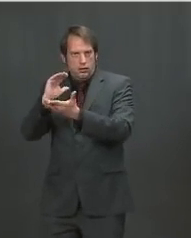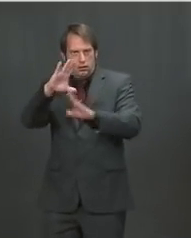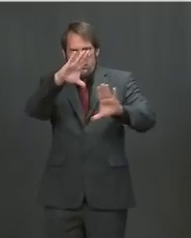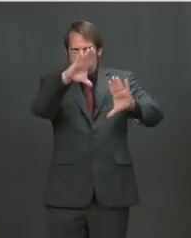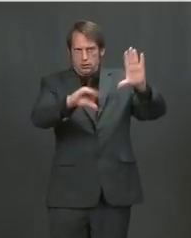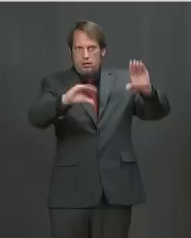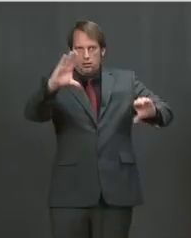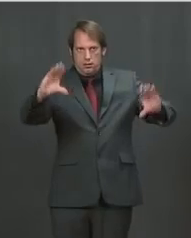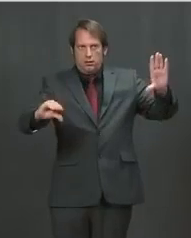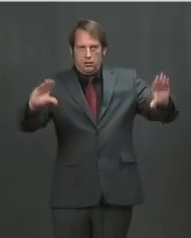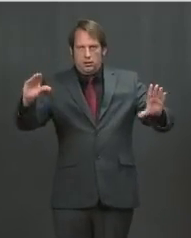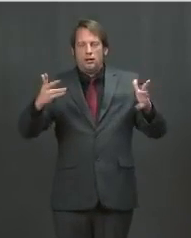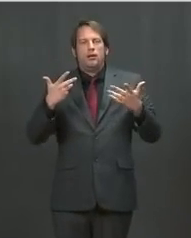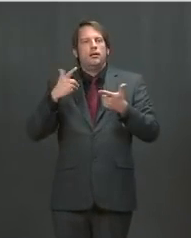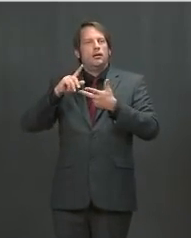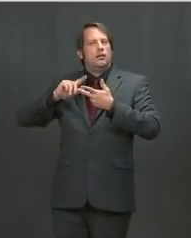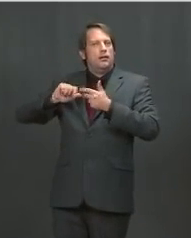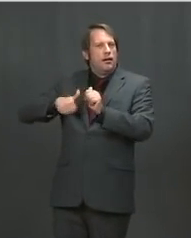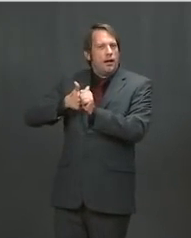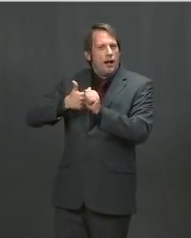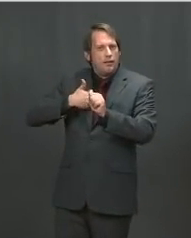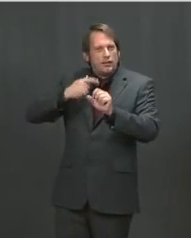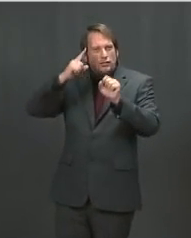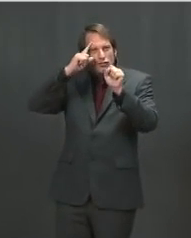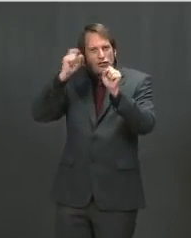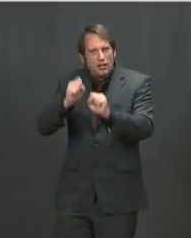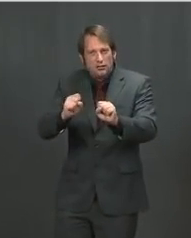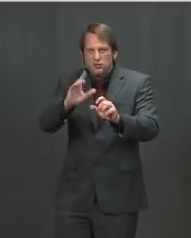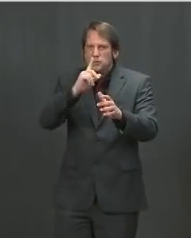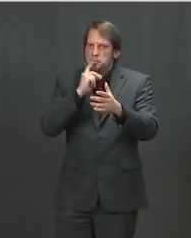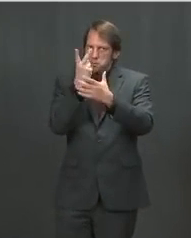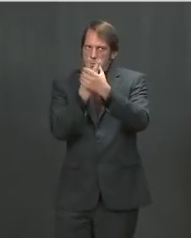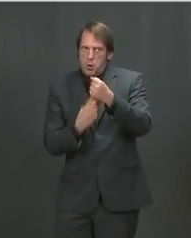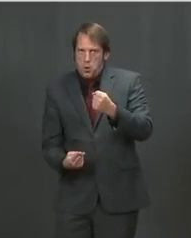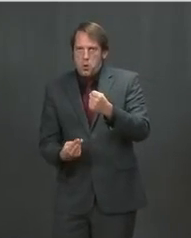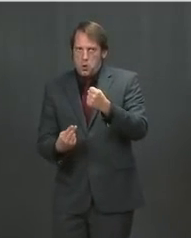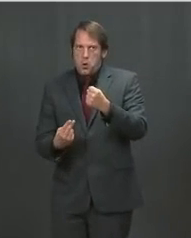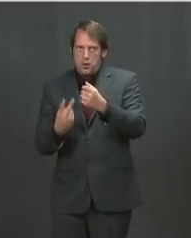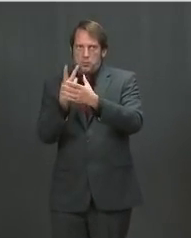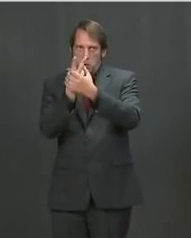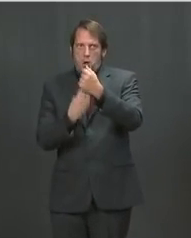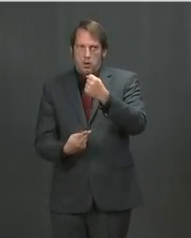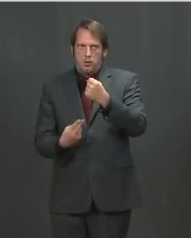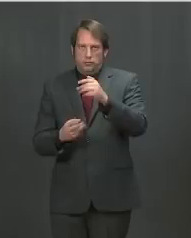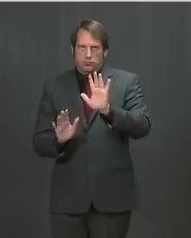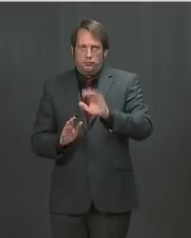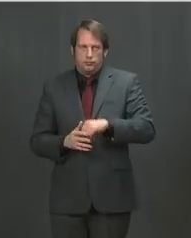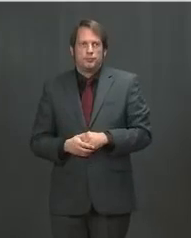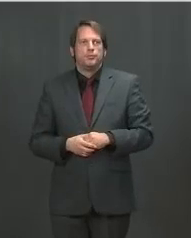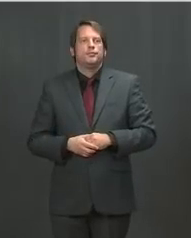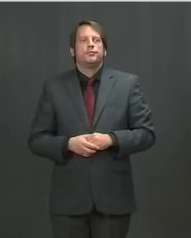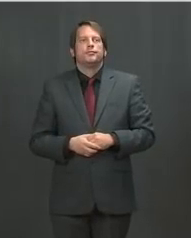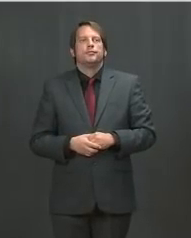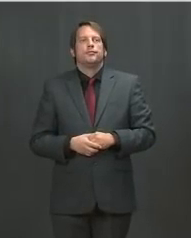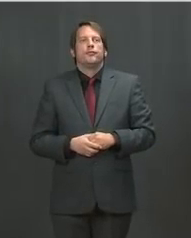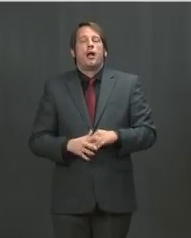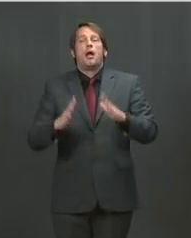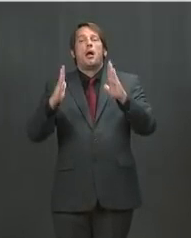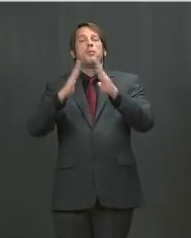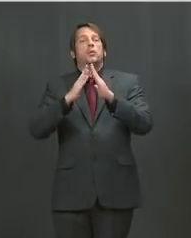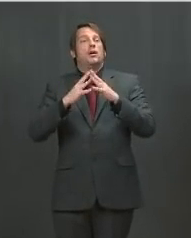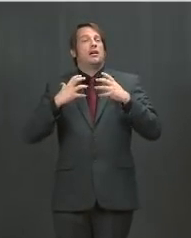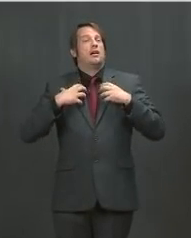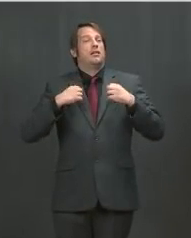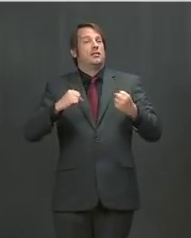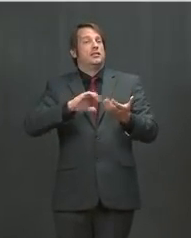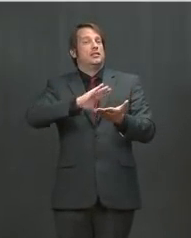now, I would commit to you that we're doing both. And I'll give you an example. Community health centers will now